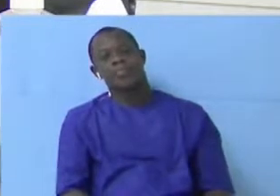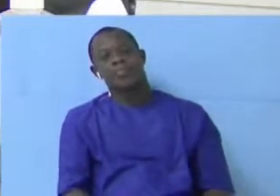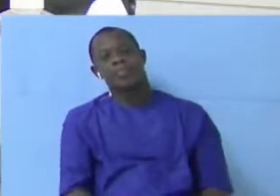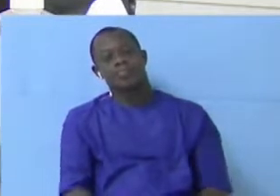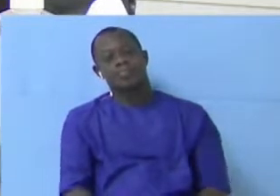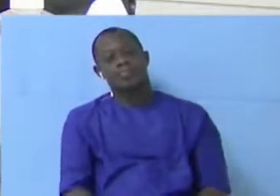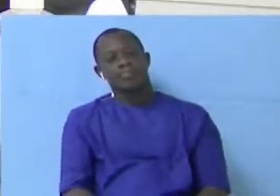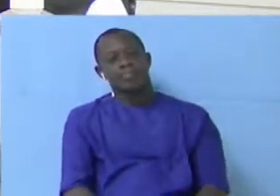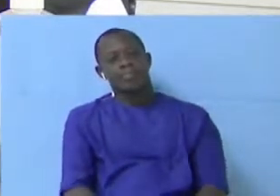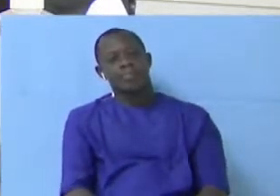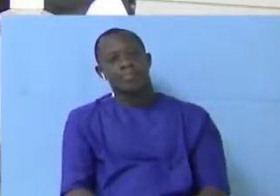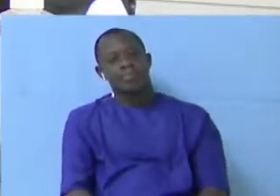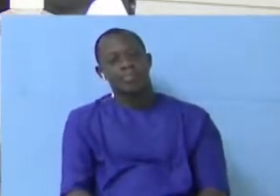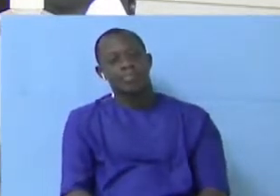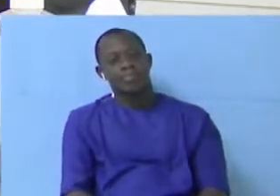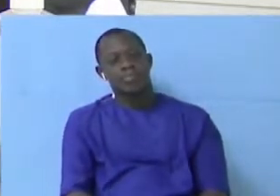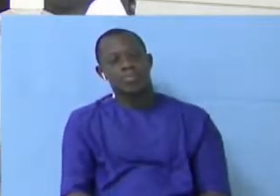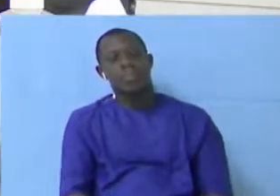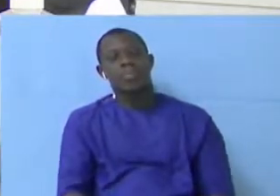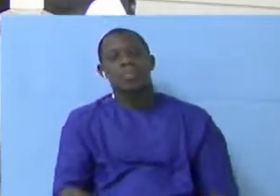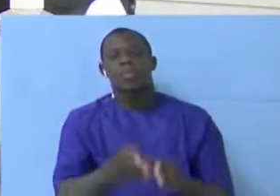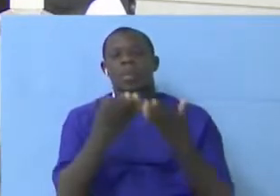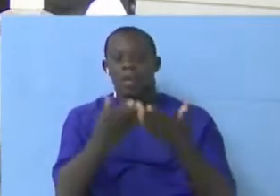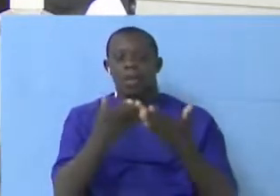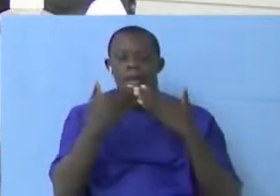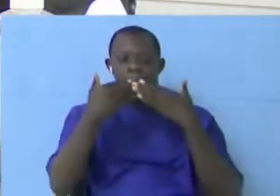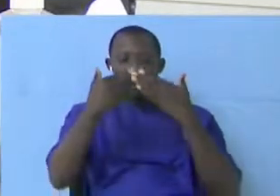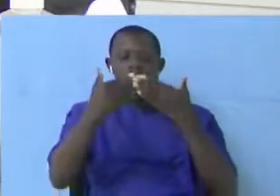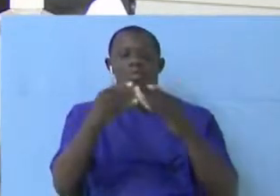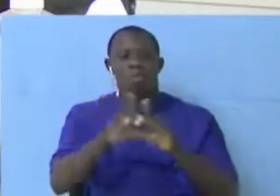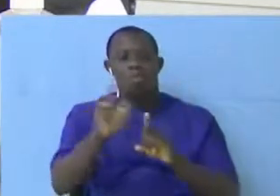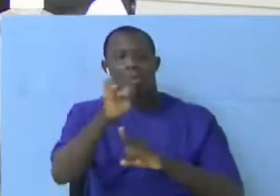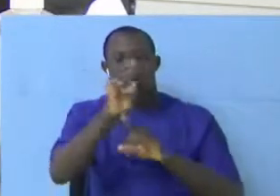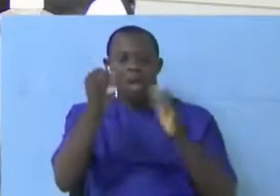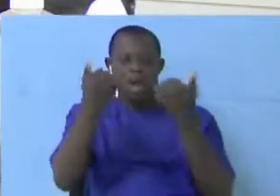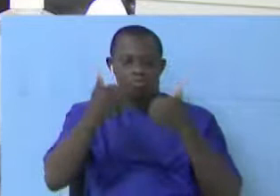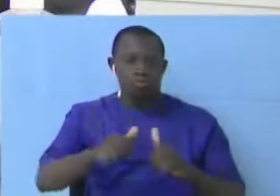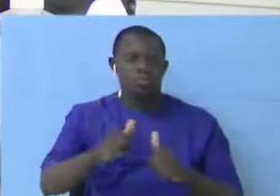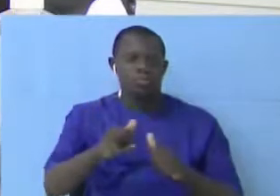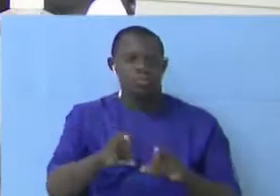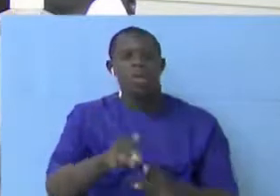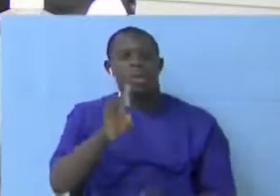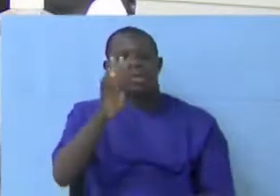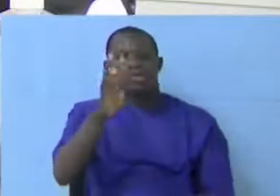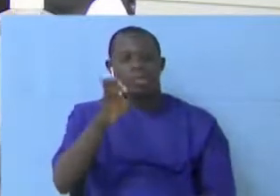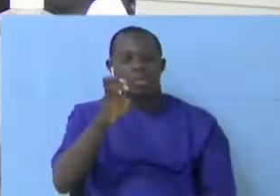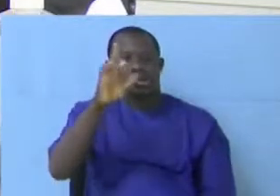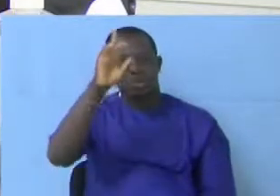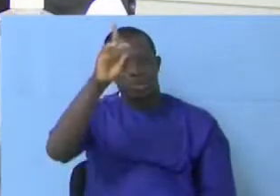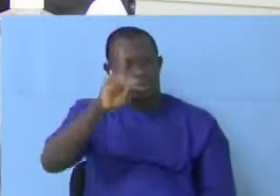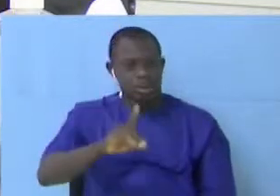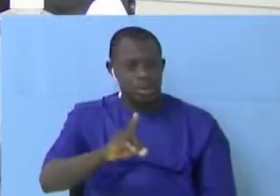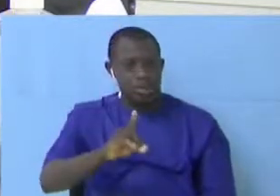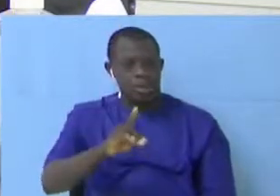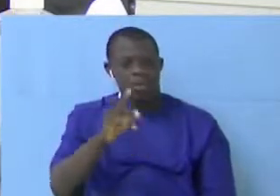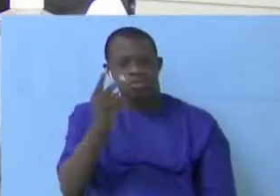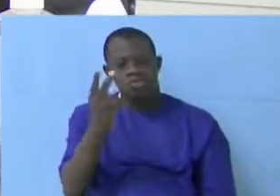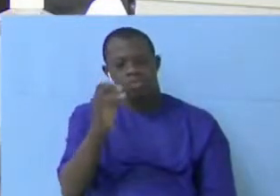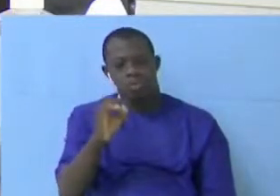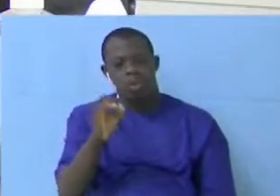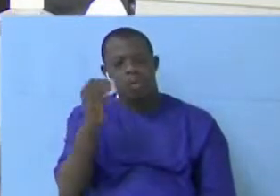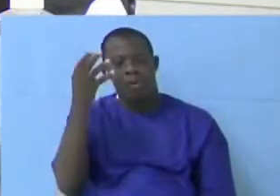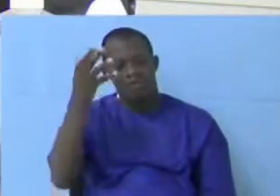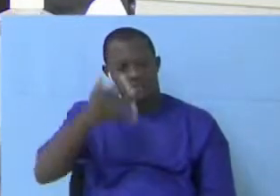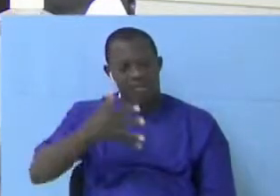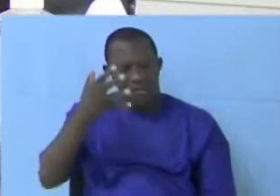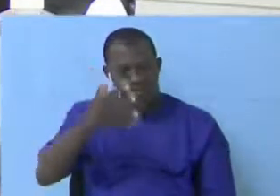Tell us briefly what happened 30 December 2014. Very, very briefly, and then we go on to the tortures that happened